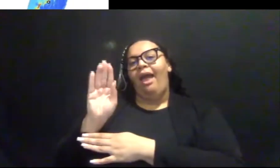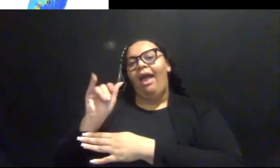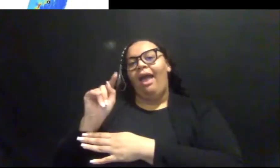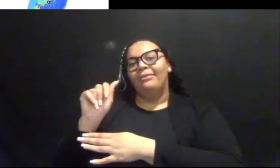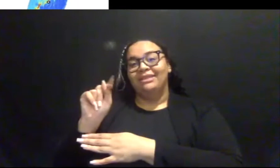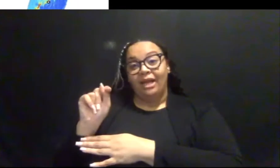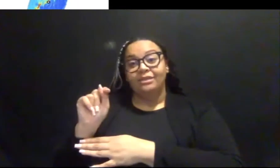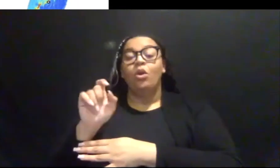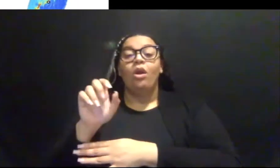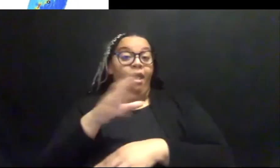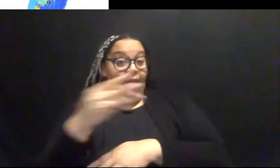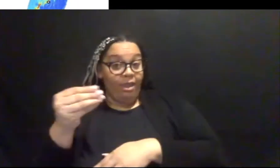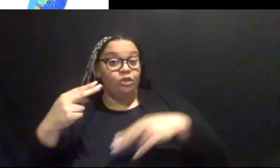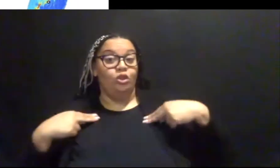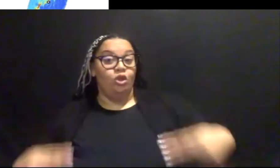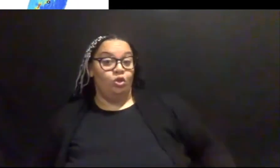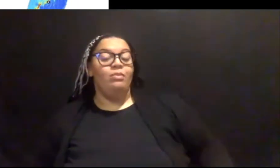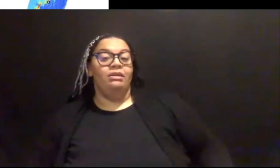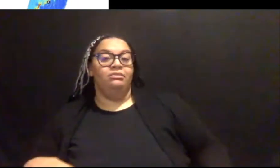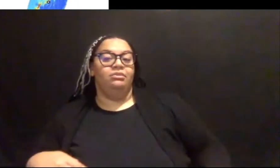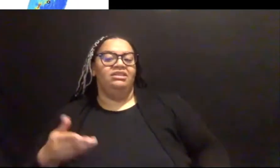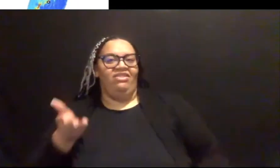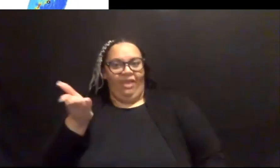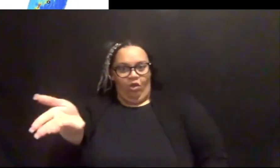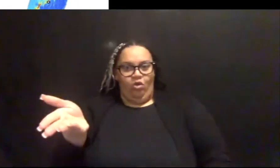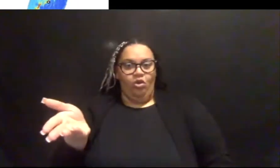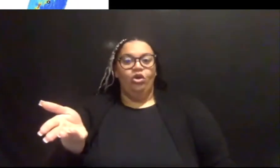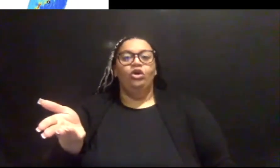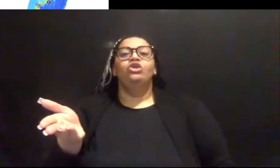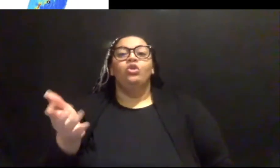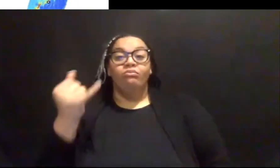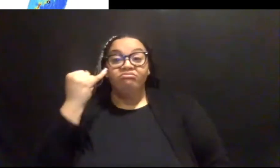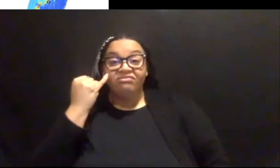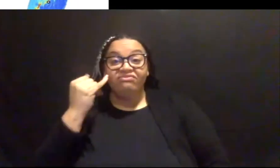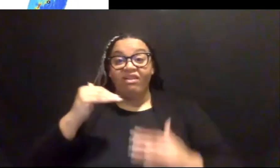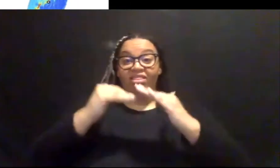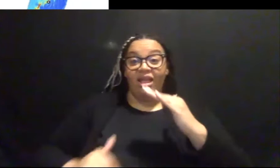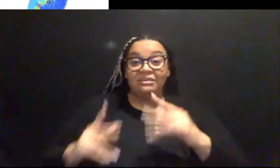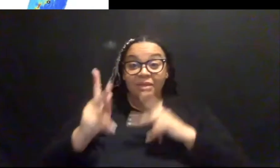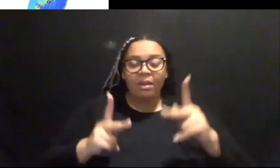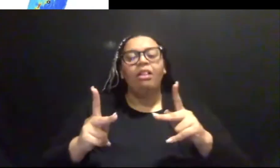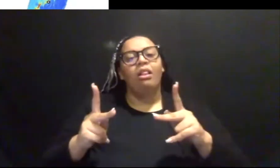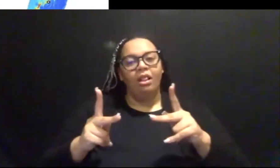habitation, such that the more densely populated an area, the lower the gene flow.